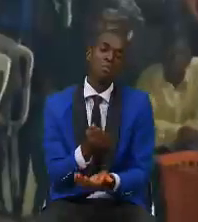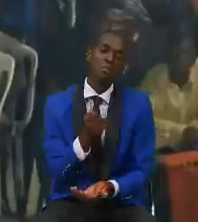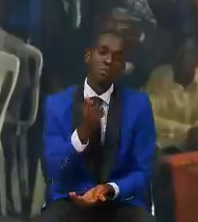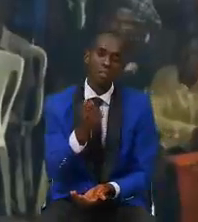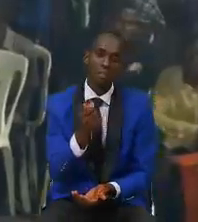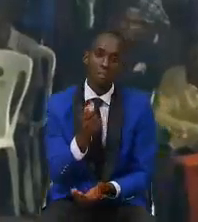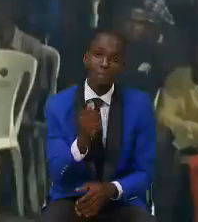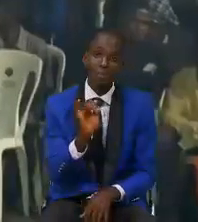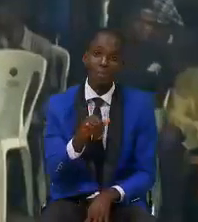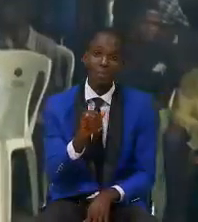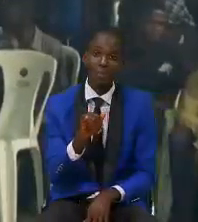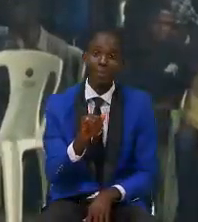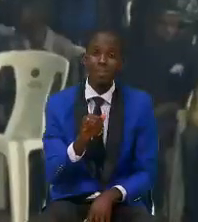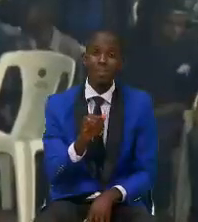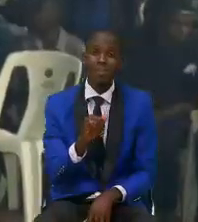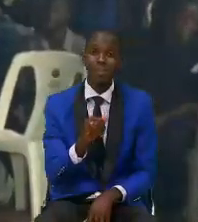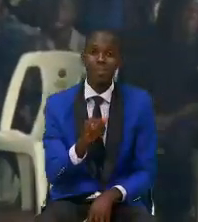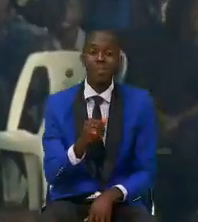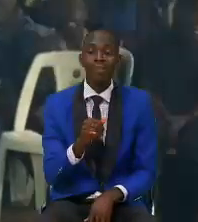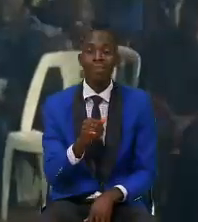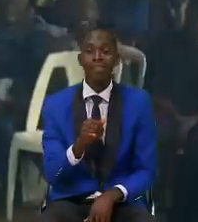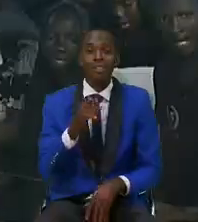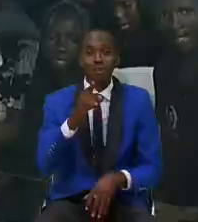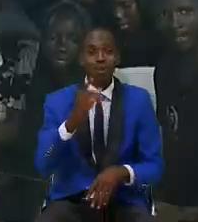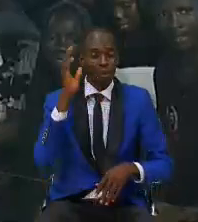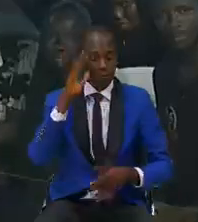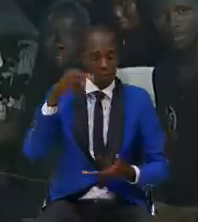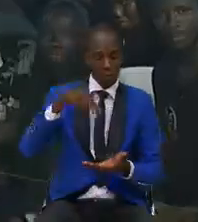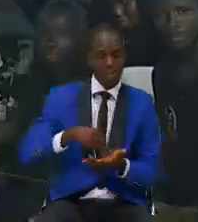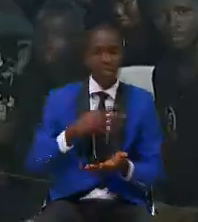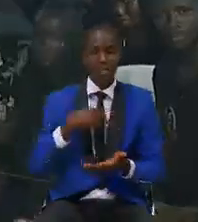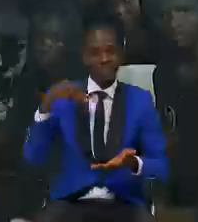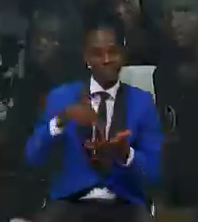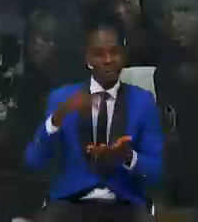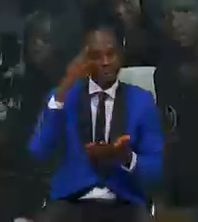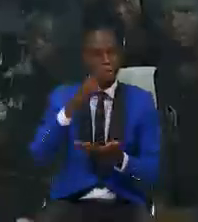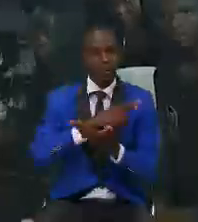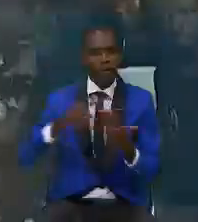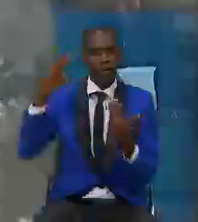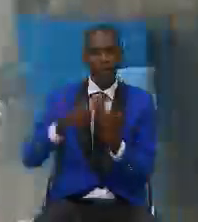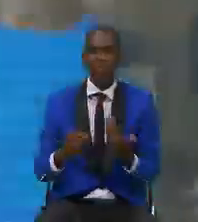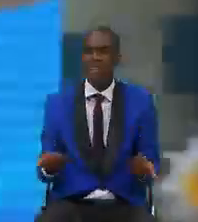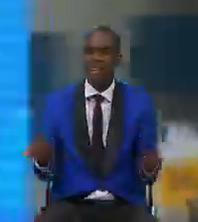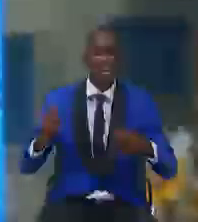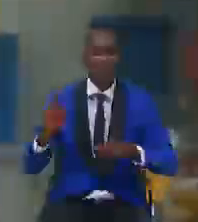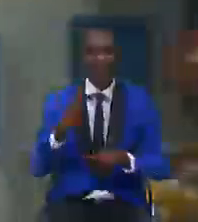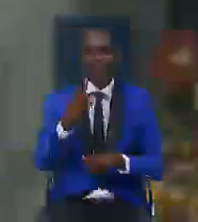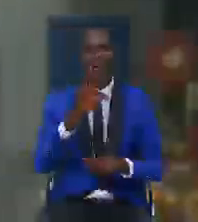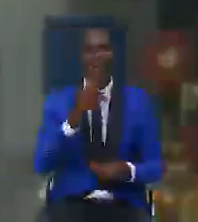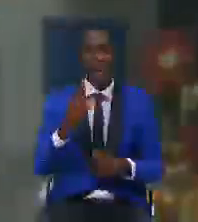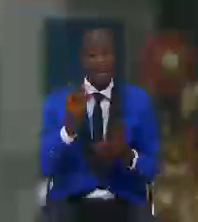your backbone. Amen. And then you will stand, and you'll stand